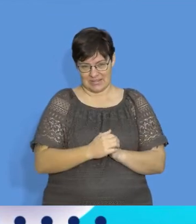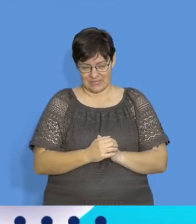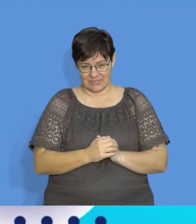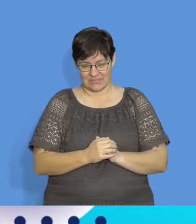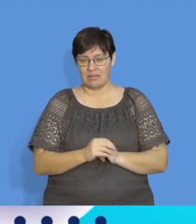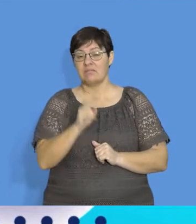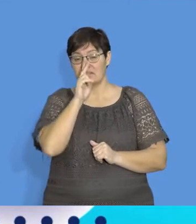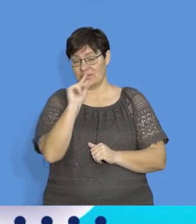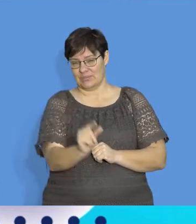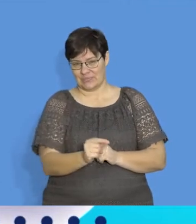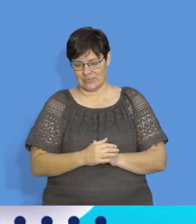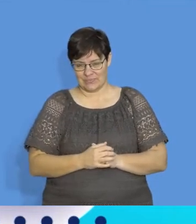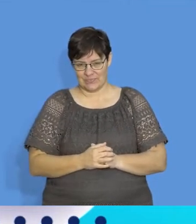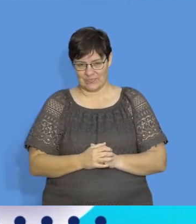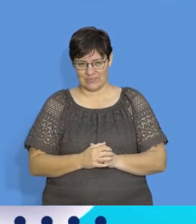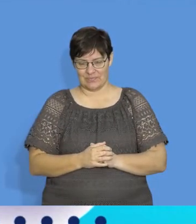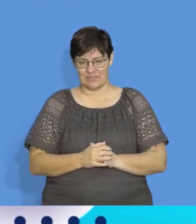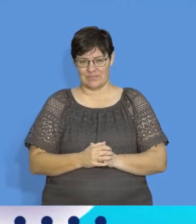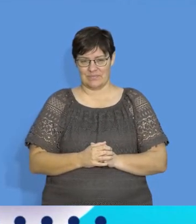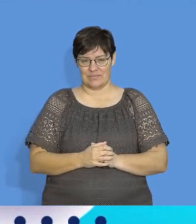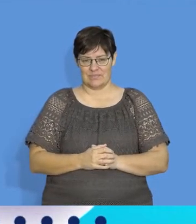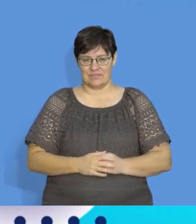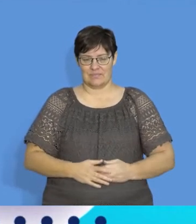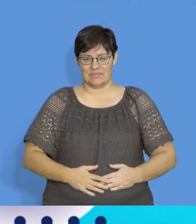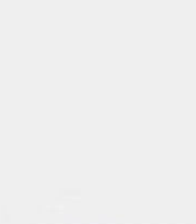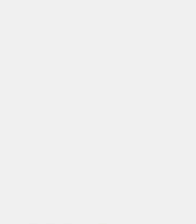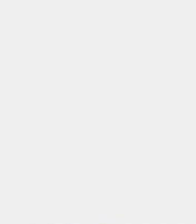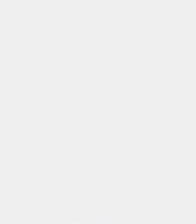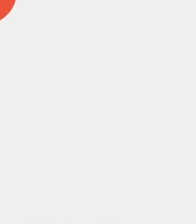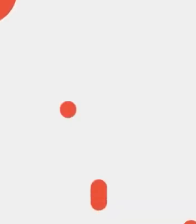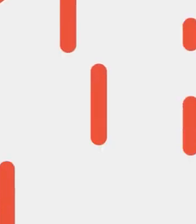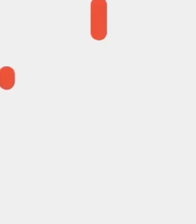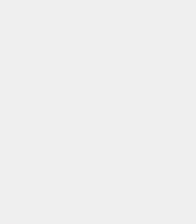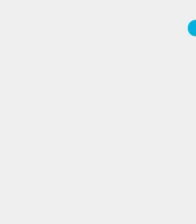mathematics. Okay, fantastic. See you shortly.